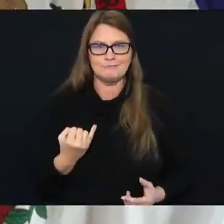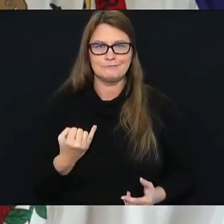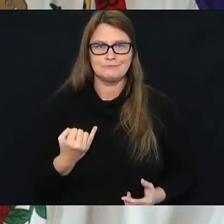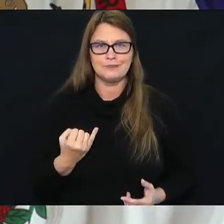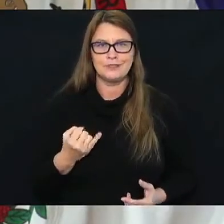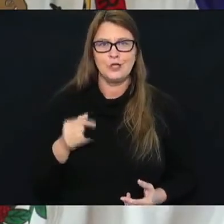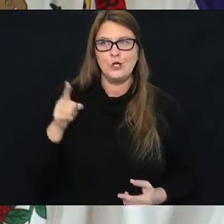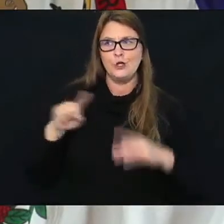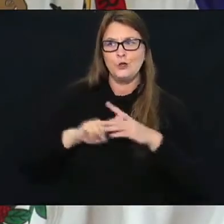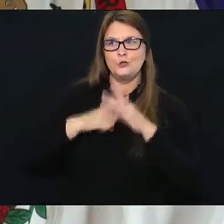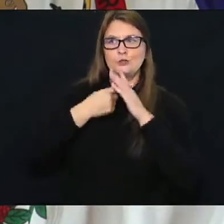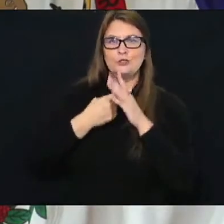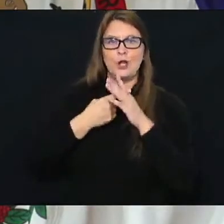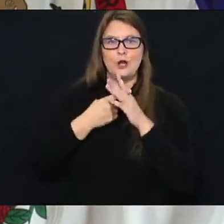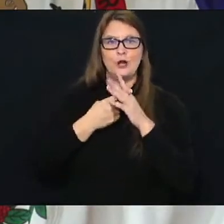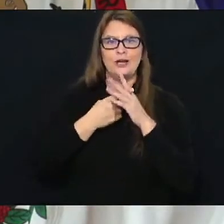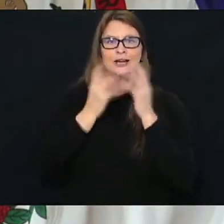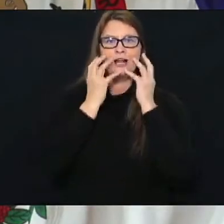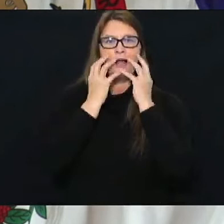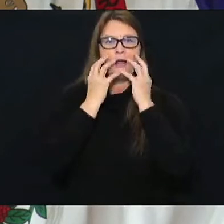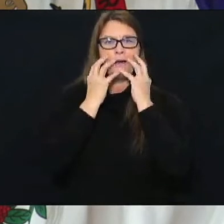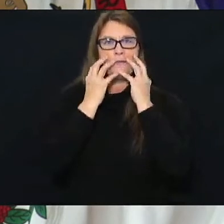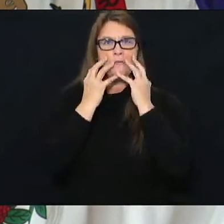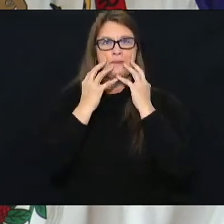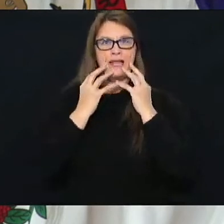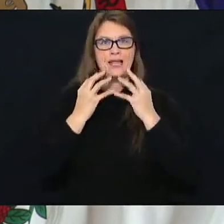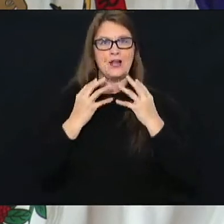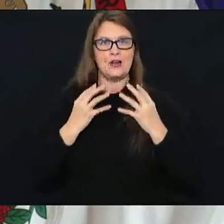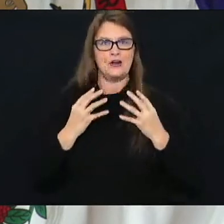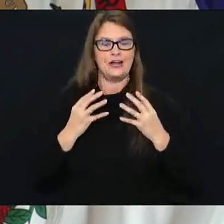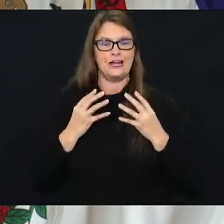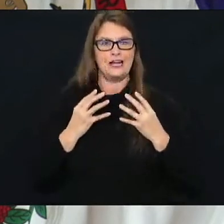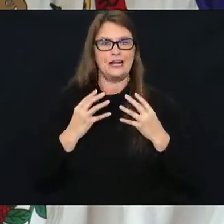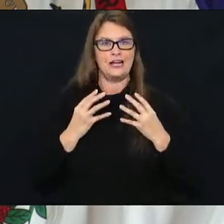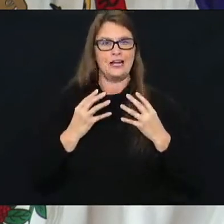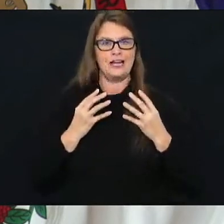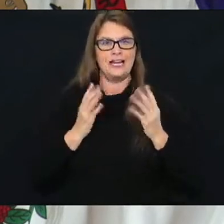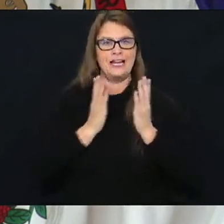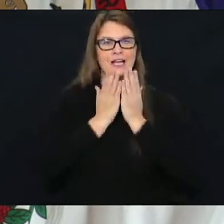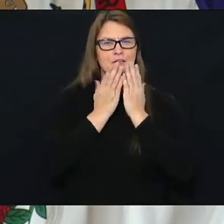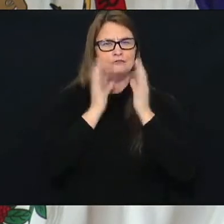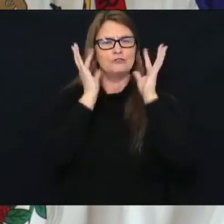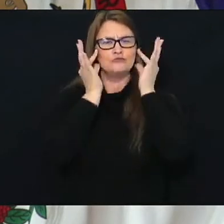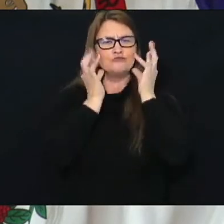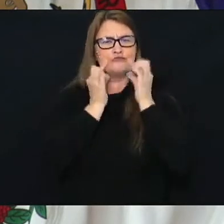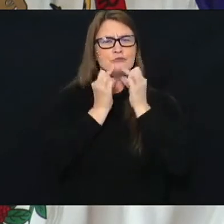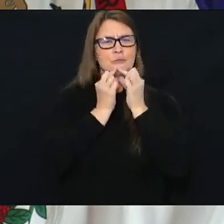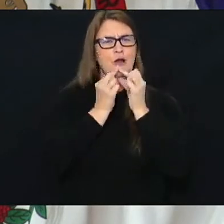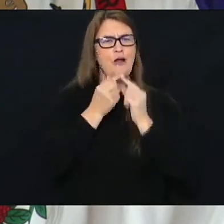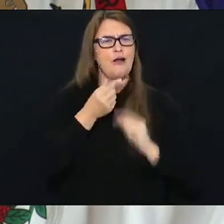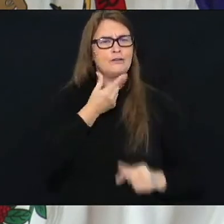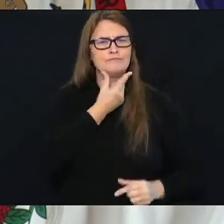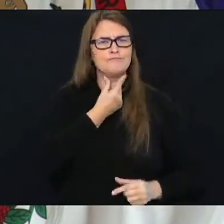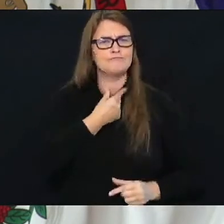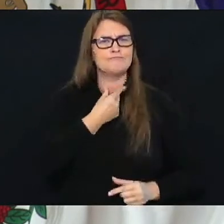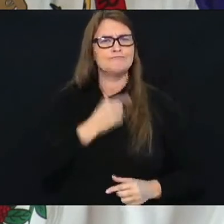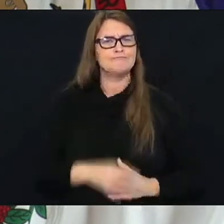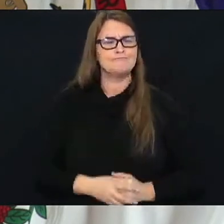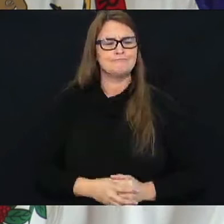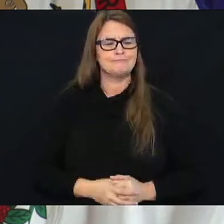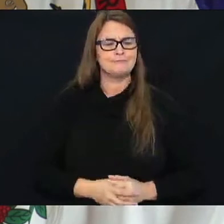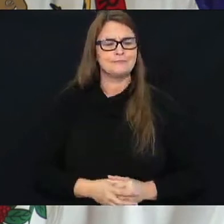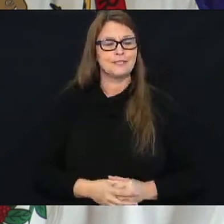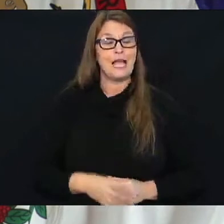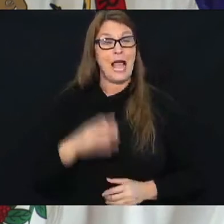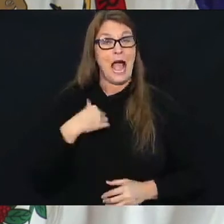You started off growing this beard and everything, and it was smaller, and if I were, the reason